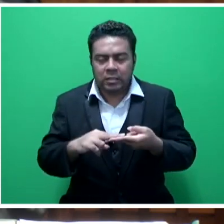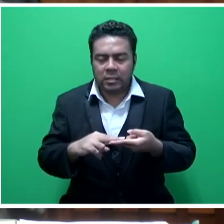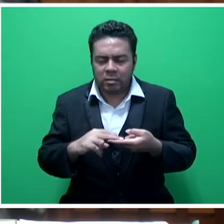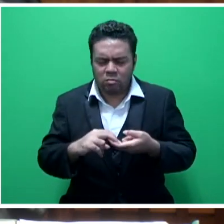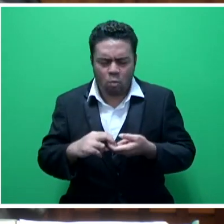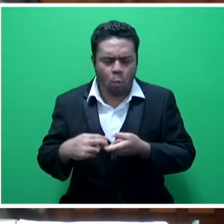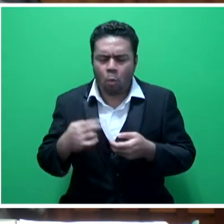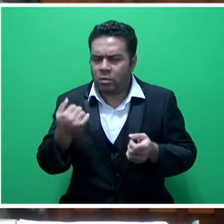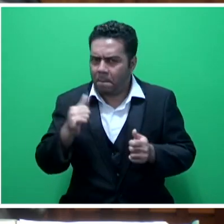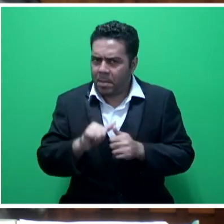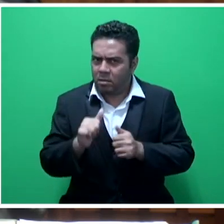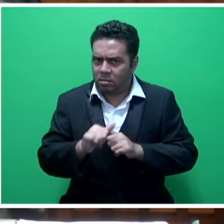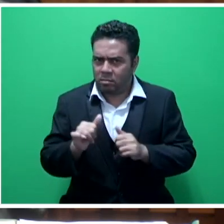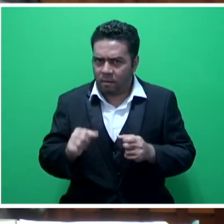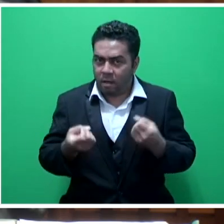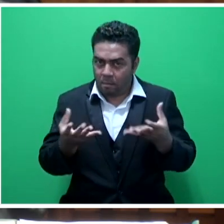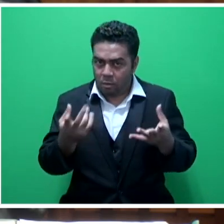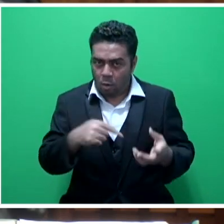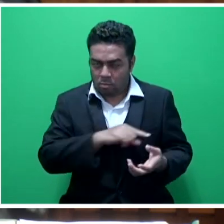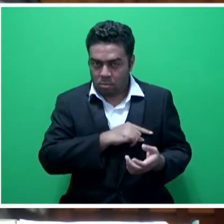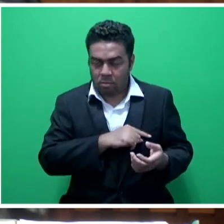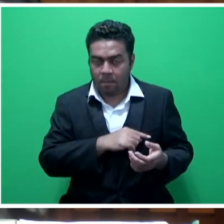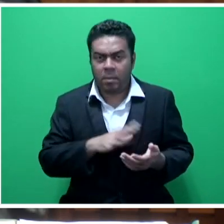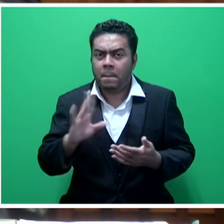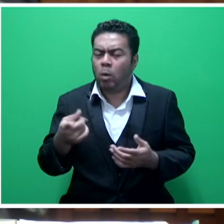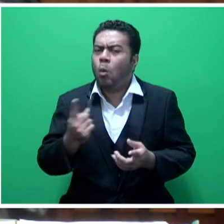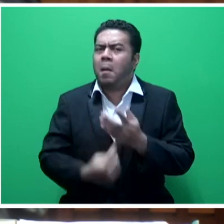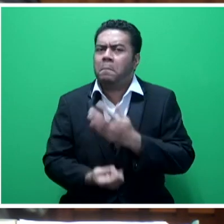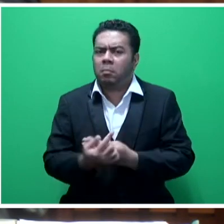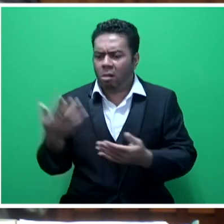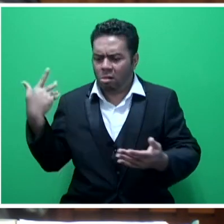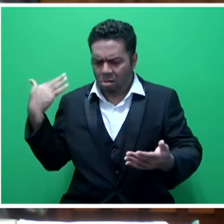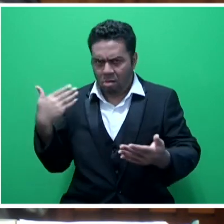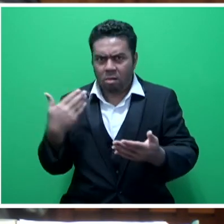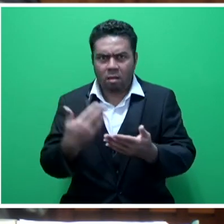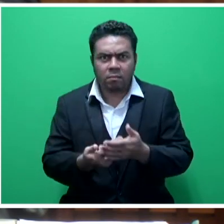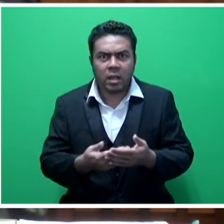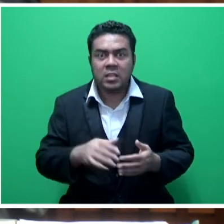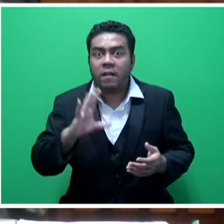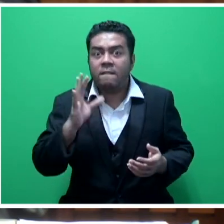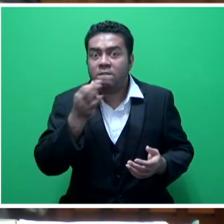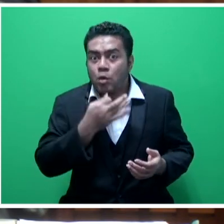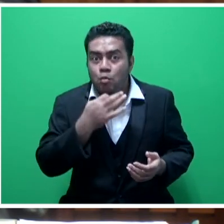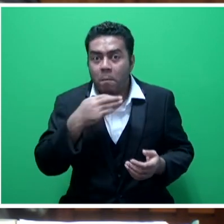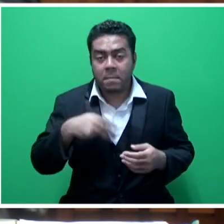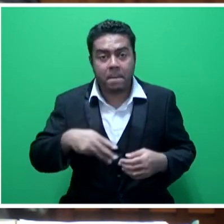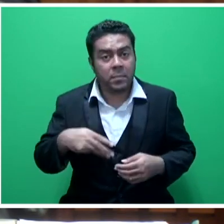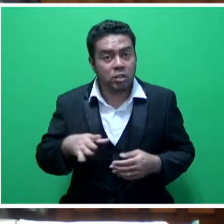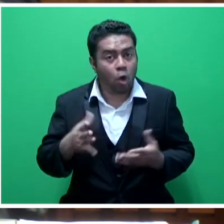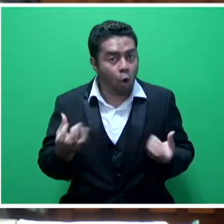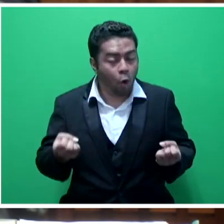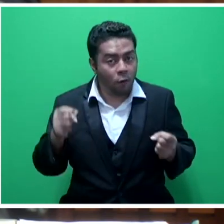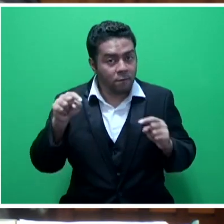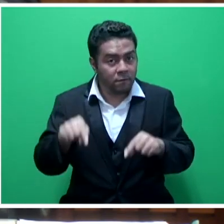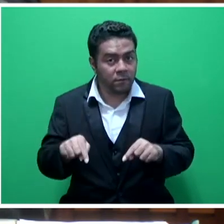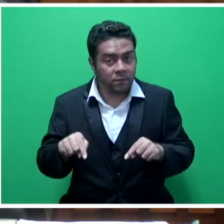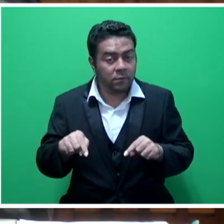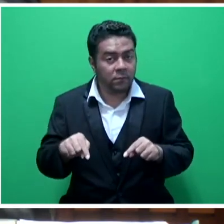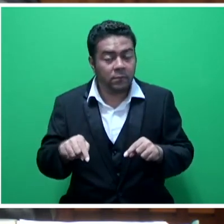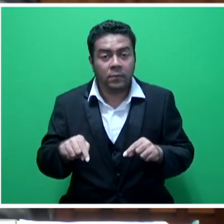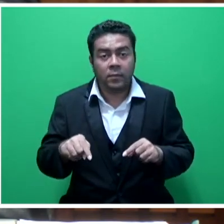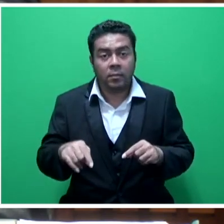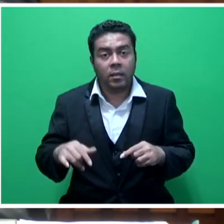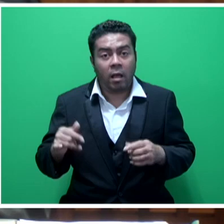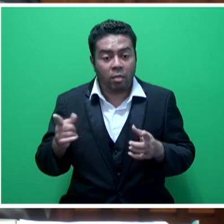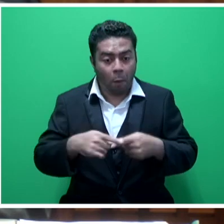to us. But what has happened since then, Mr. Speaker, sir? Several members of the opposition and a few self-appointed aviation experts outside